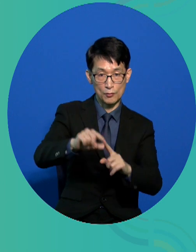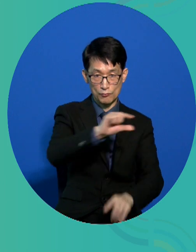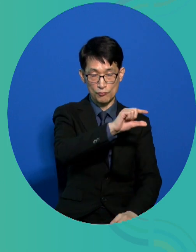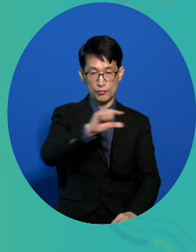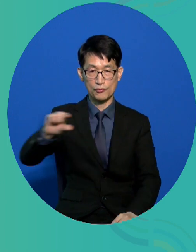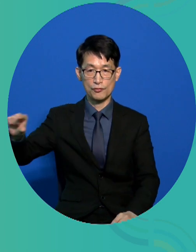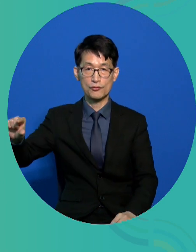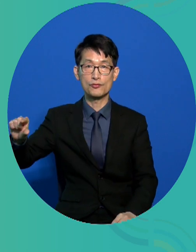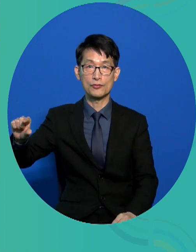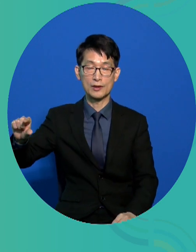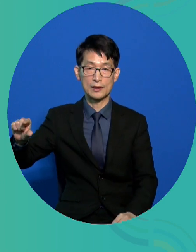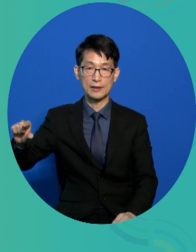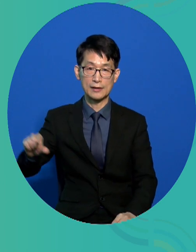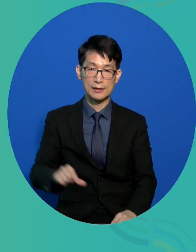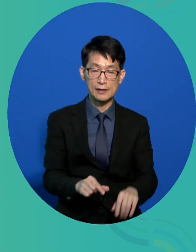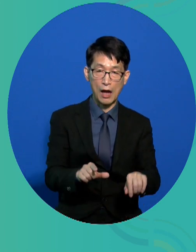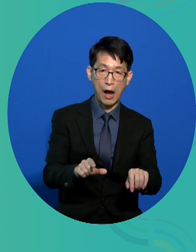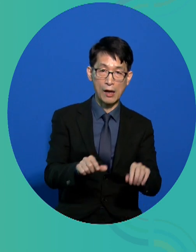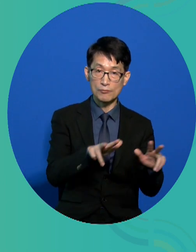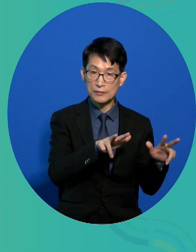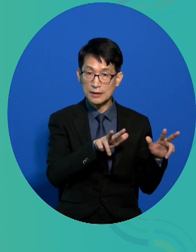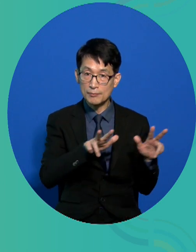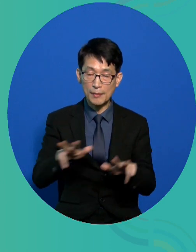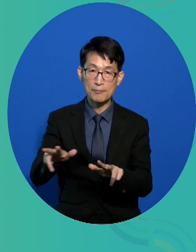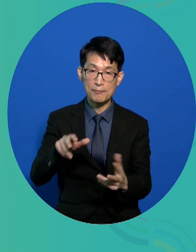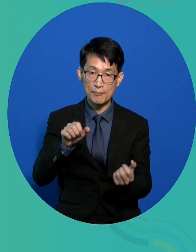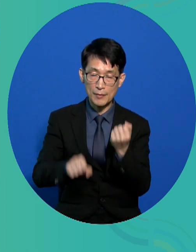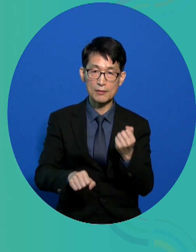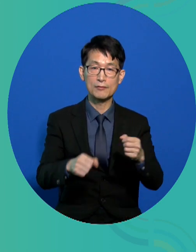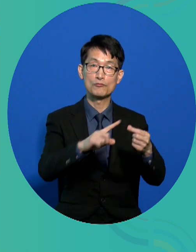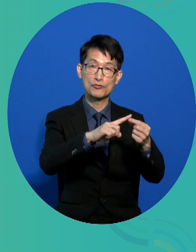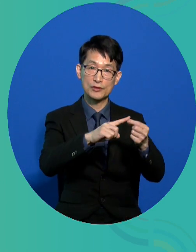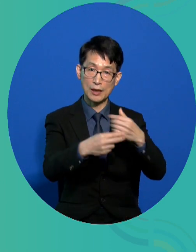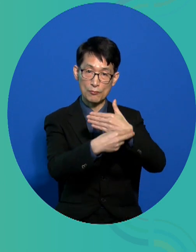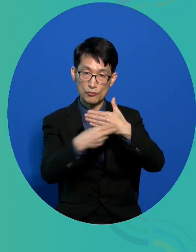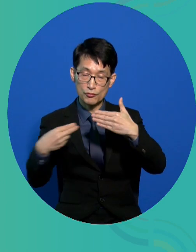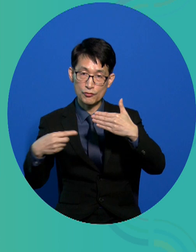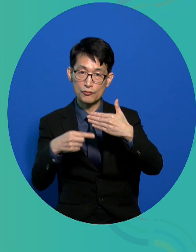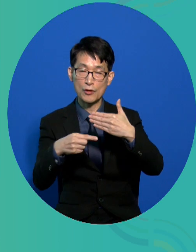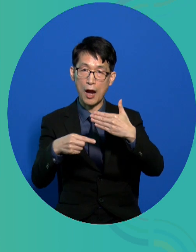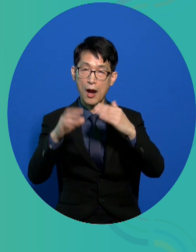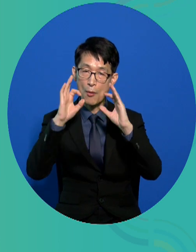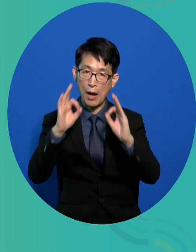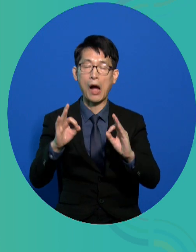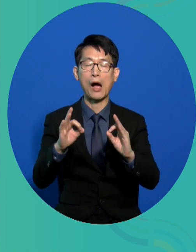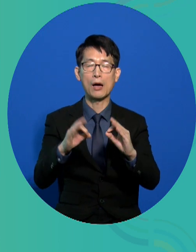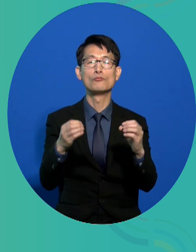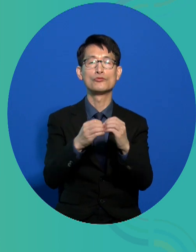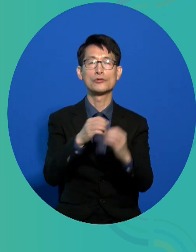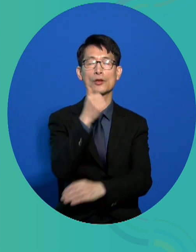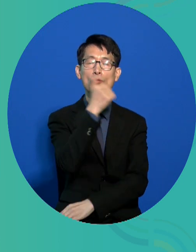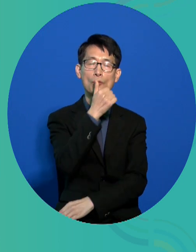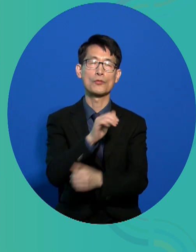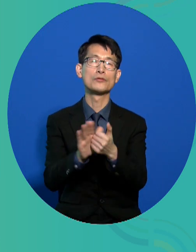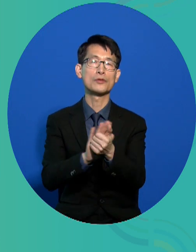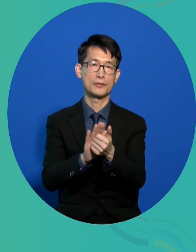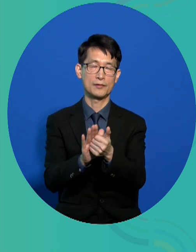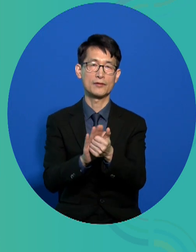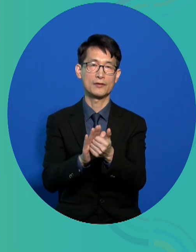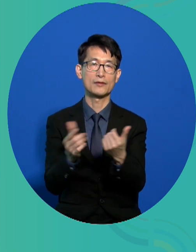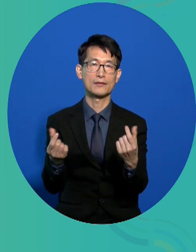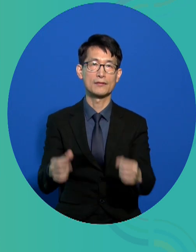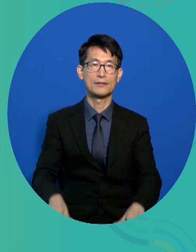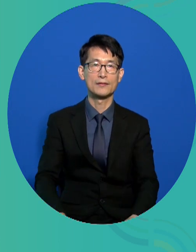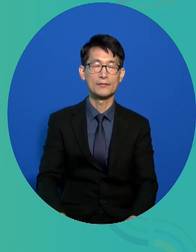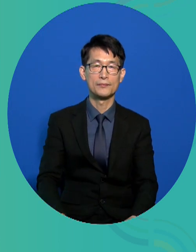online. During Zoom meetings or on the bottom of the YouTube screen, you can see real-time